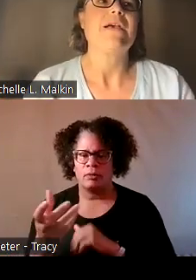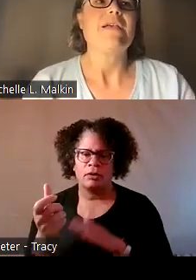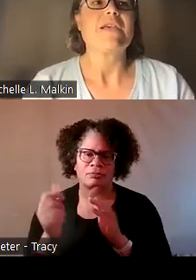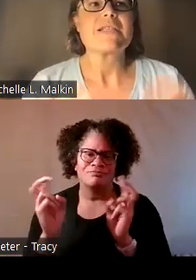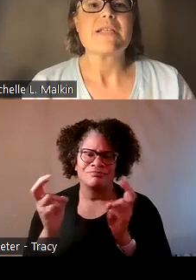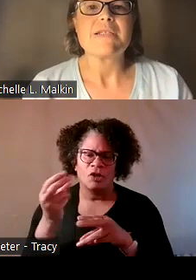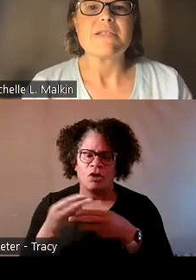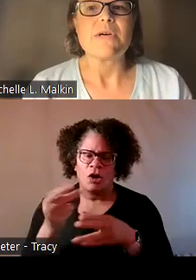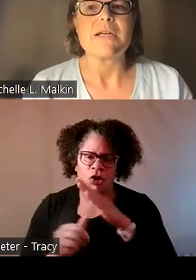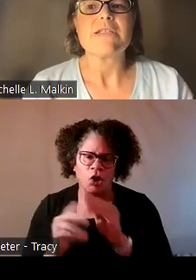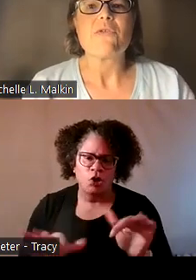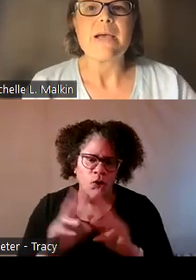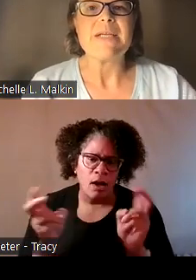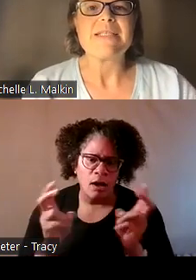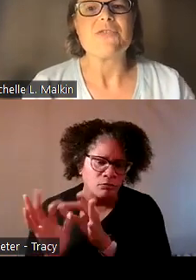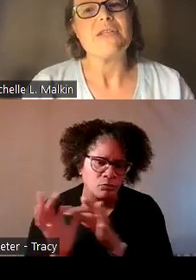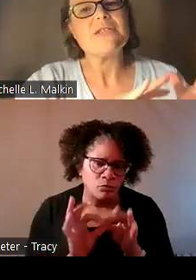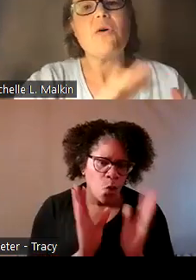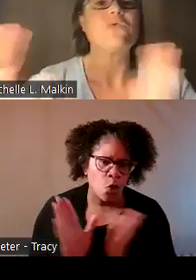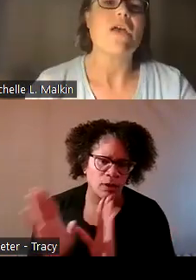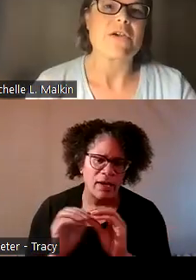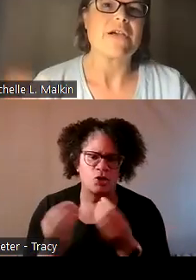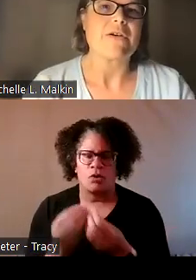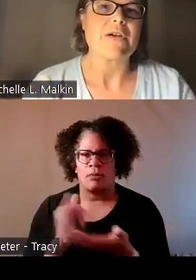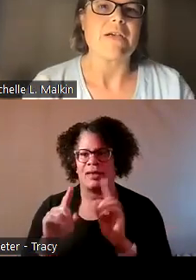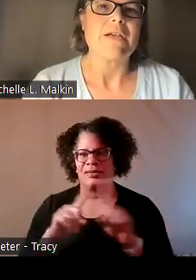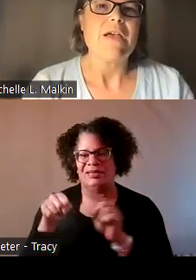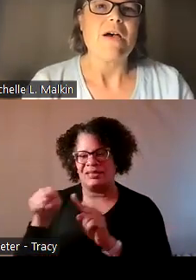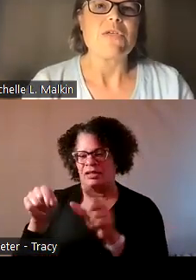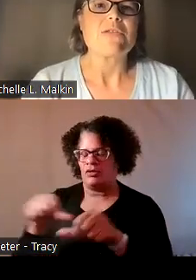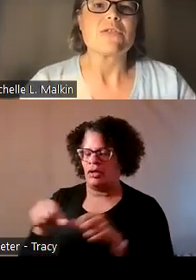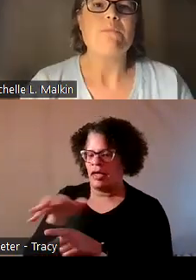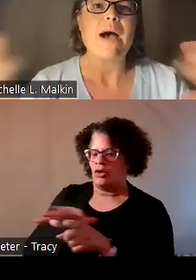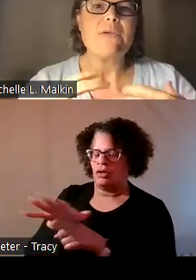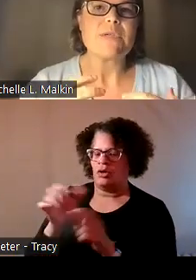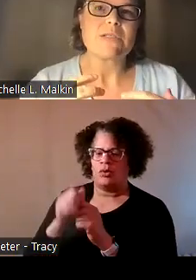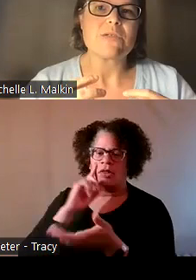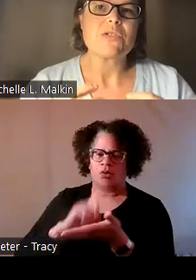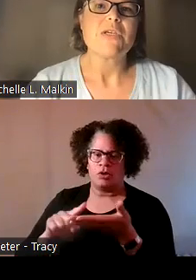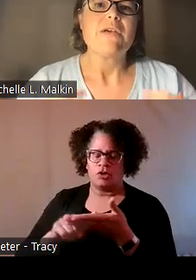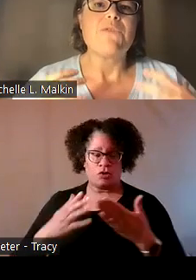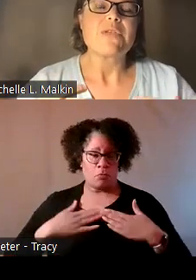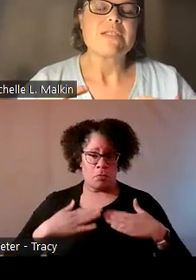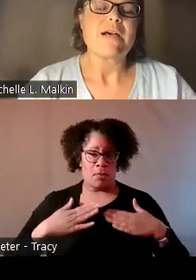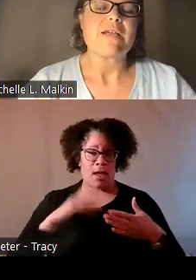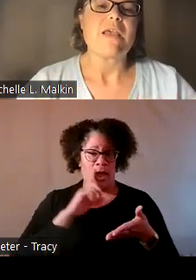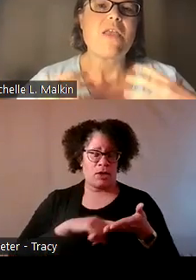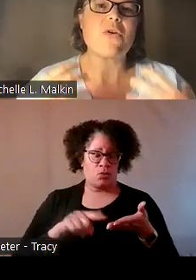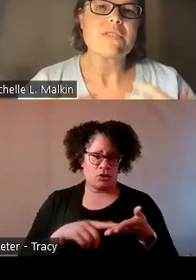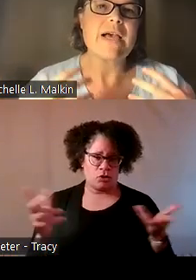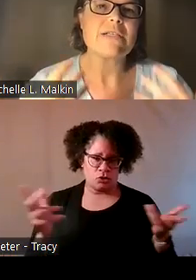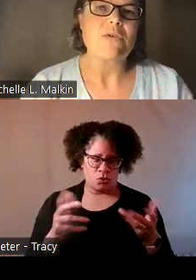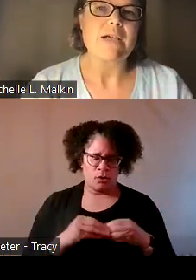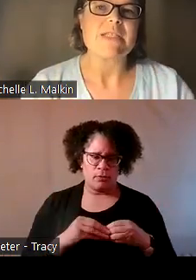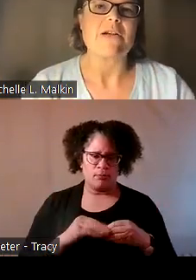gambling, things connected to organized crime, et cetera. That's a whole nother area of research. My research focuses on